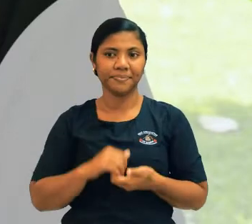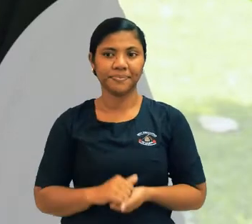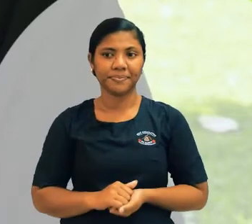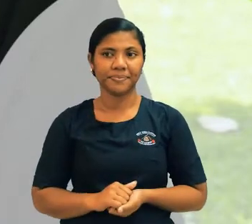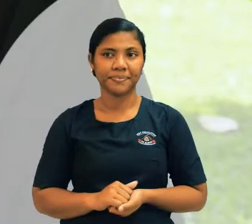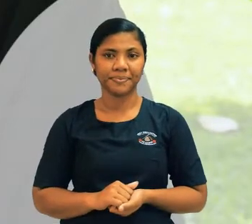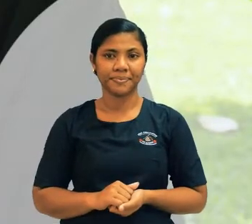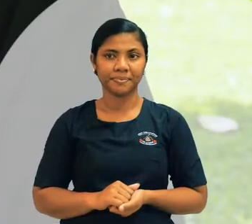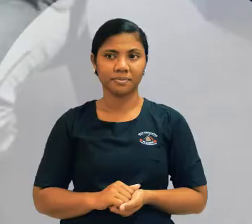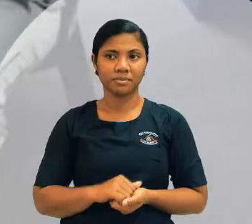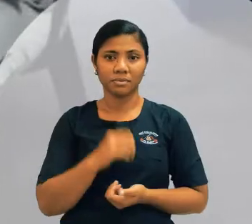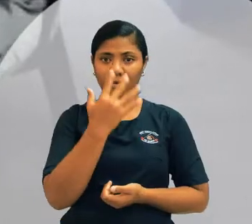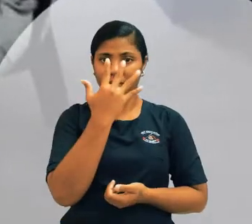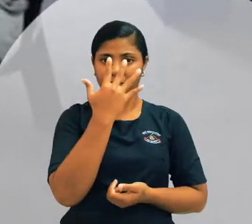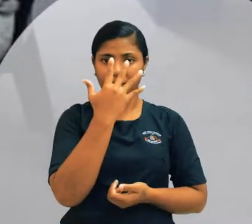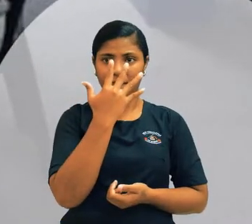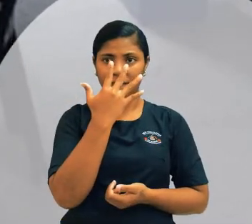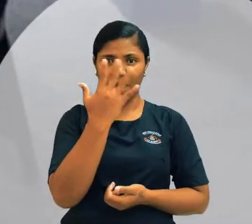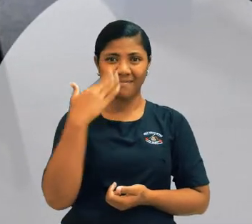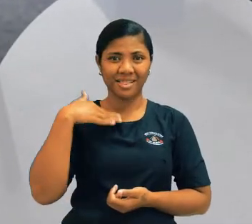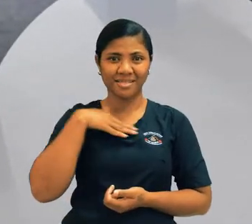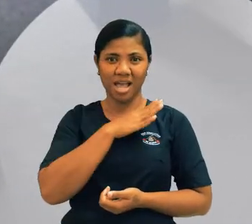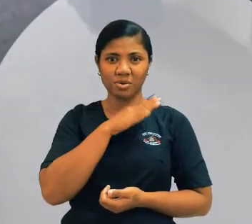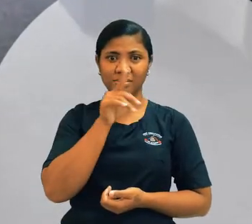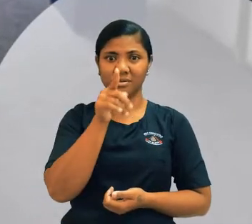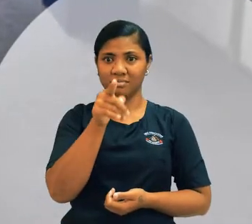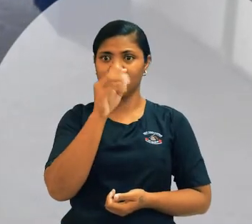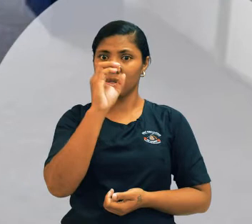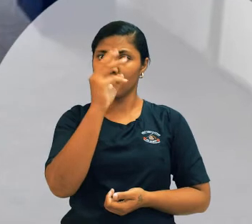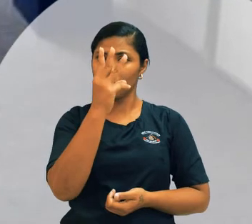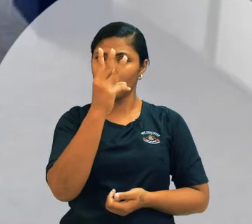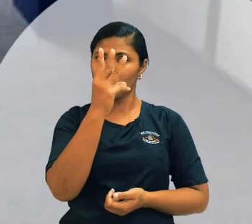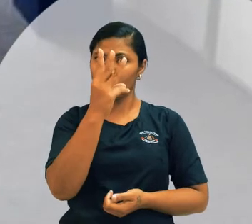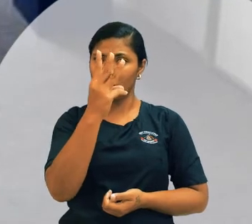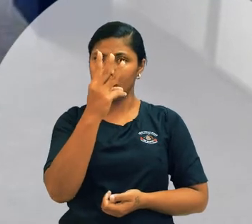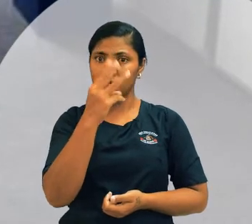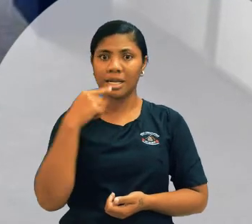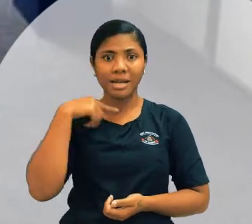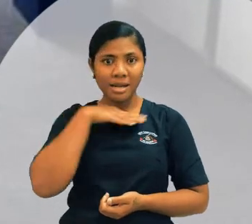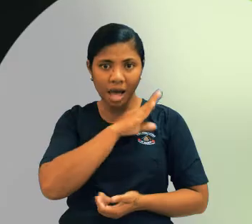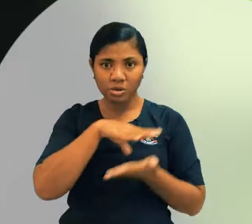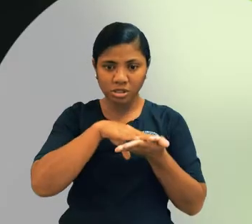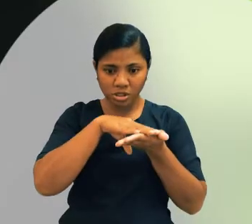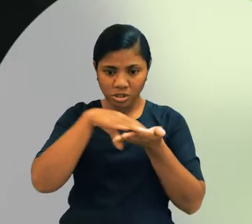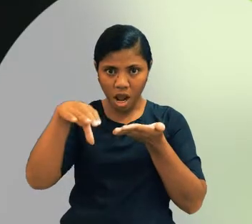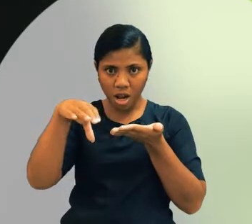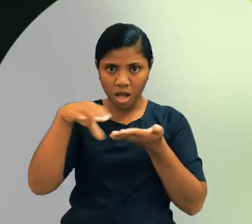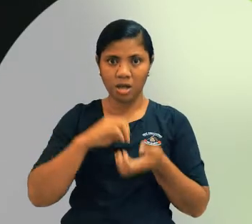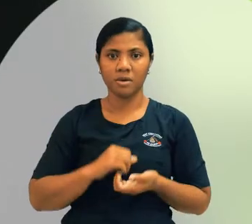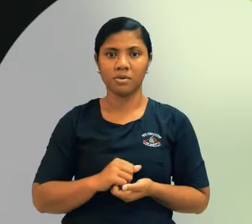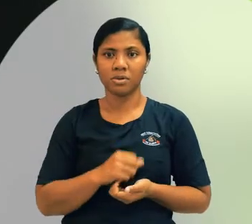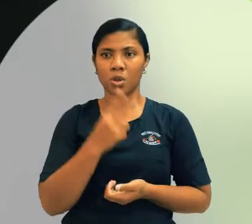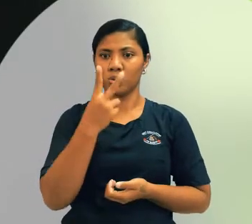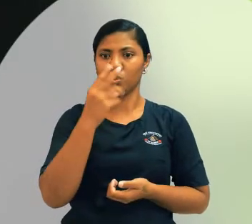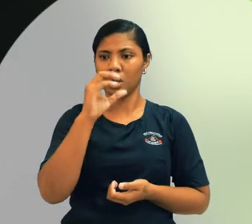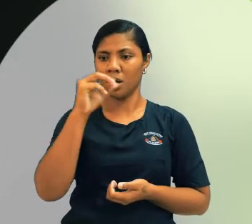2019. Safa manuia ina ya Lawrence my little sangailua peaceful weaver ile so sefulu wono